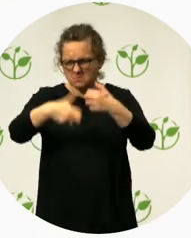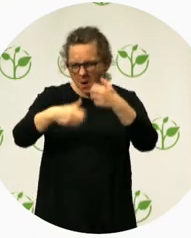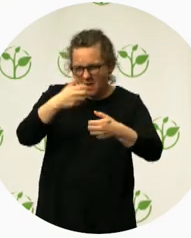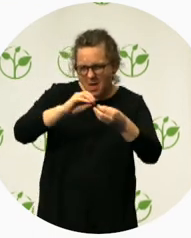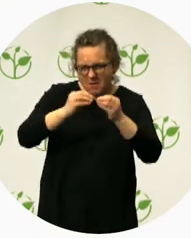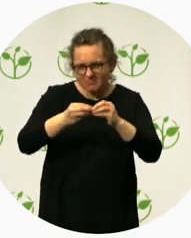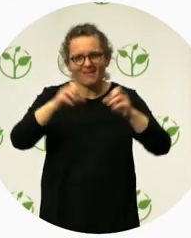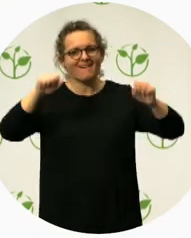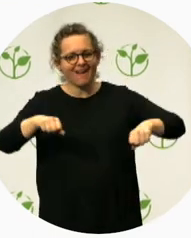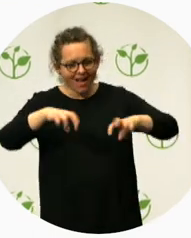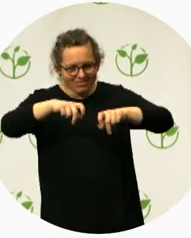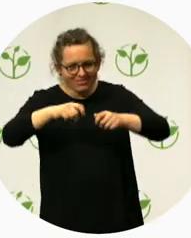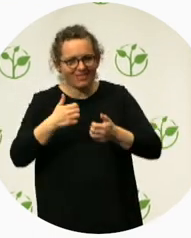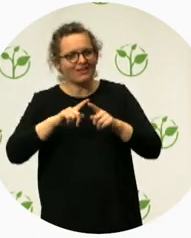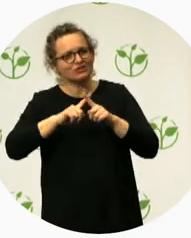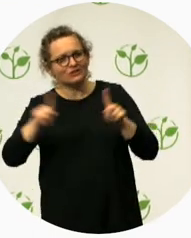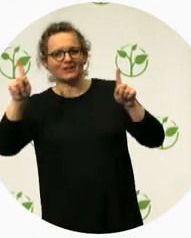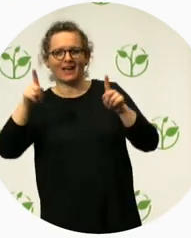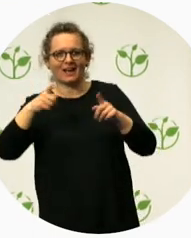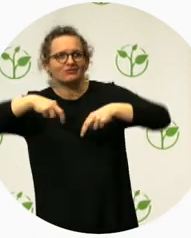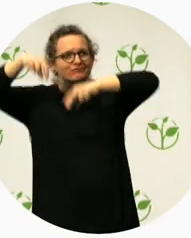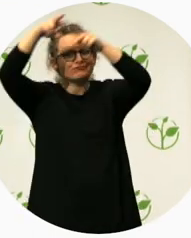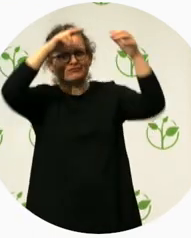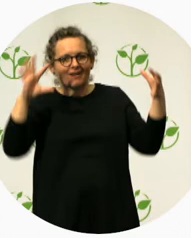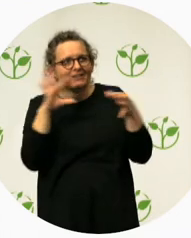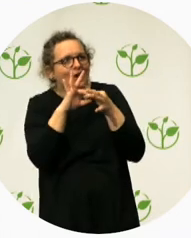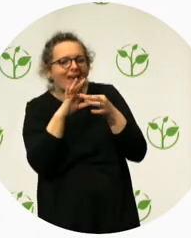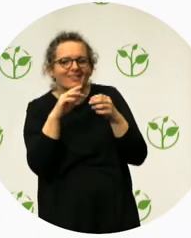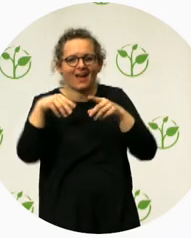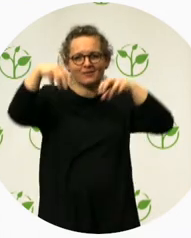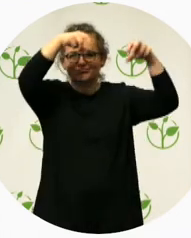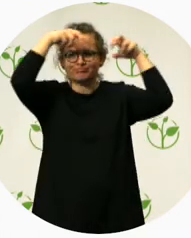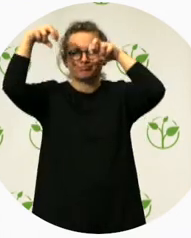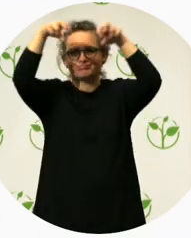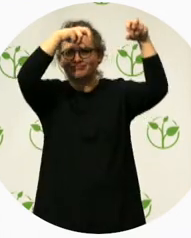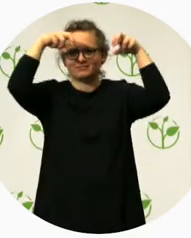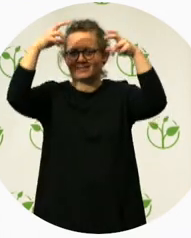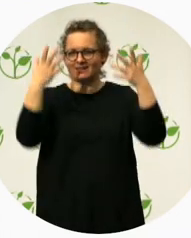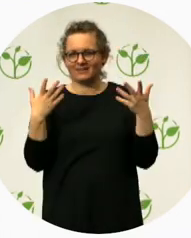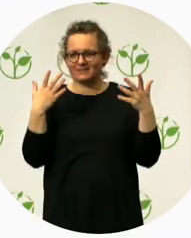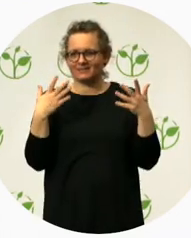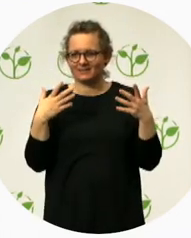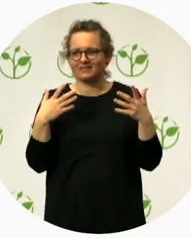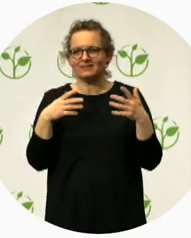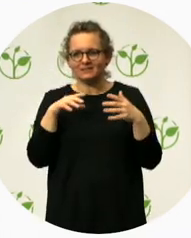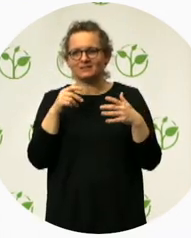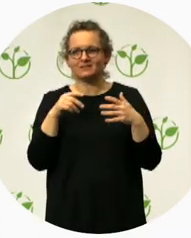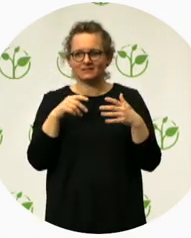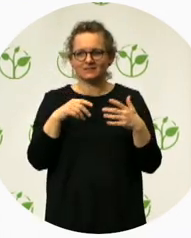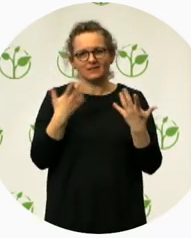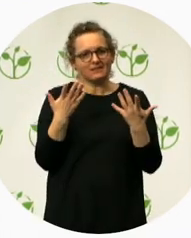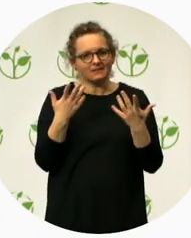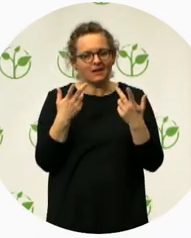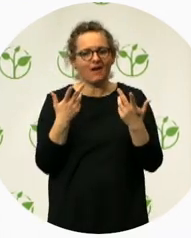STEM, we're actually seeing it. Professors are actually using drones to look at rate units and different pre-algebra